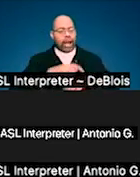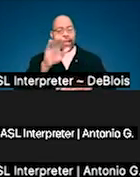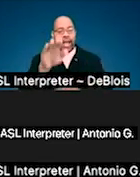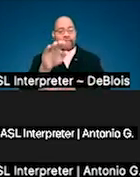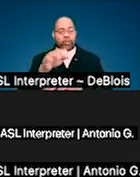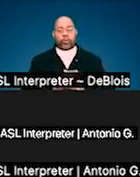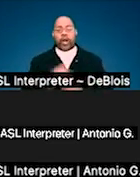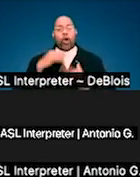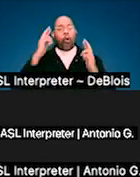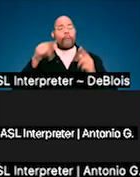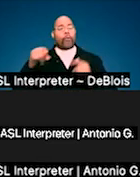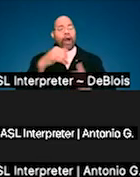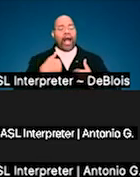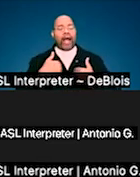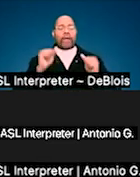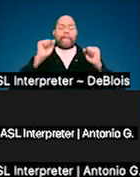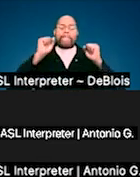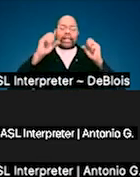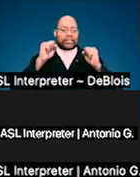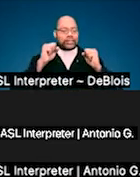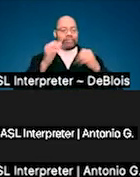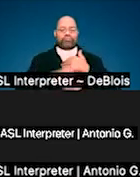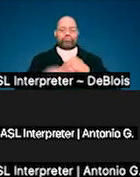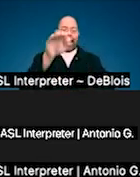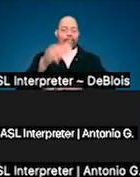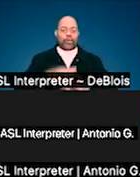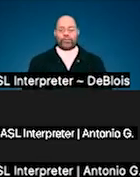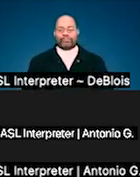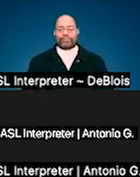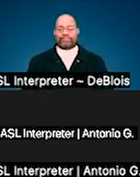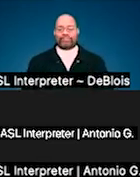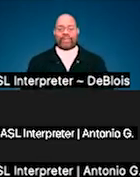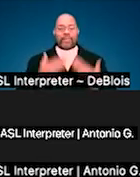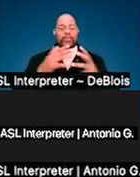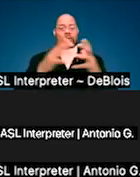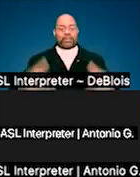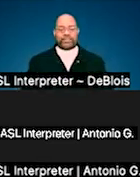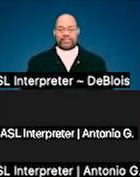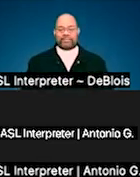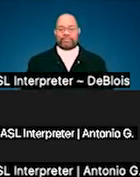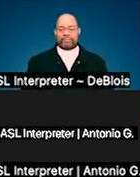afternoon. And I hope you all have an amazing afternoon. Thank you all so much.